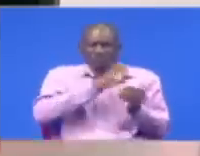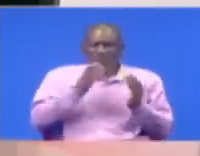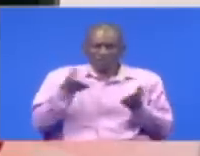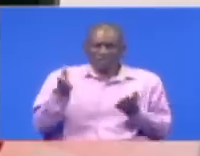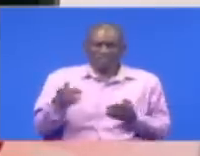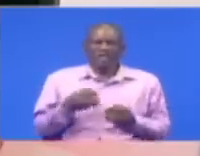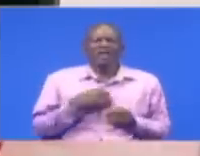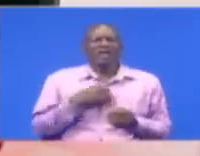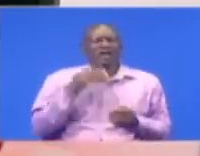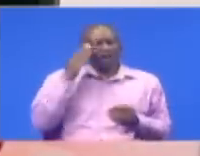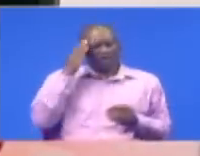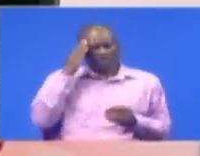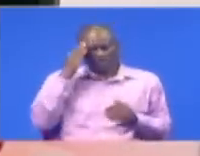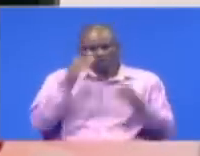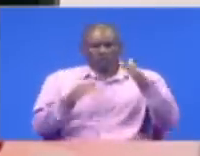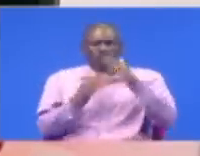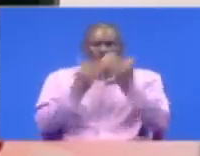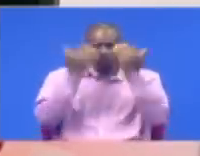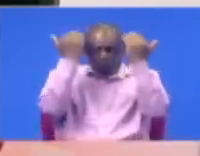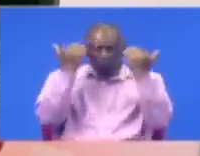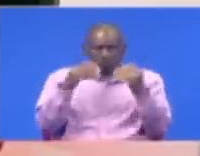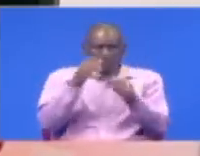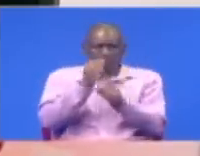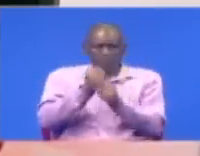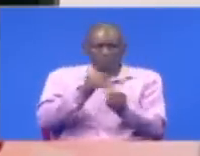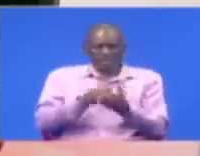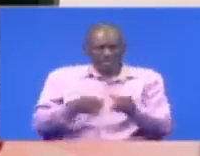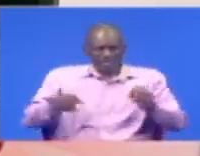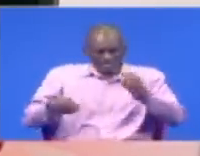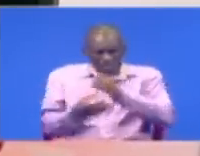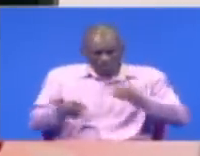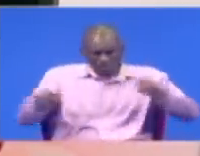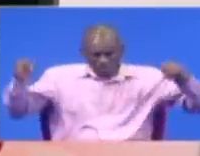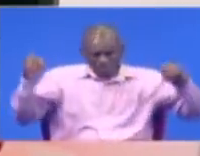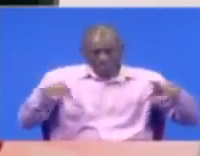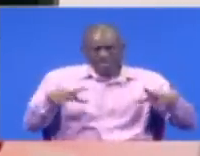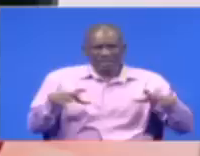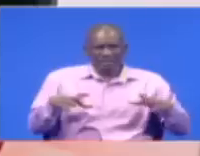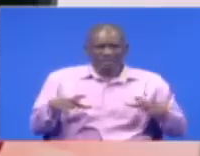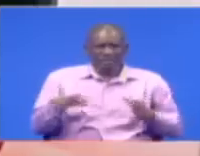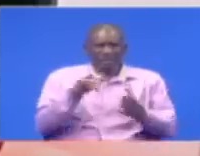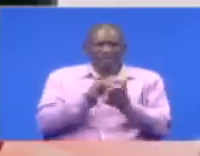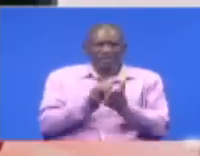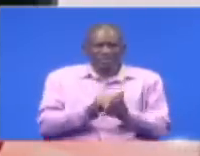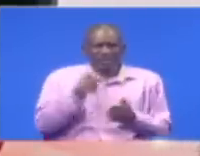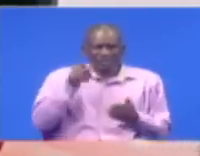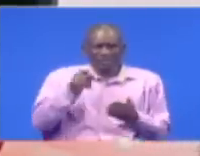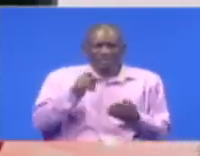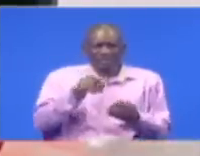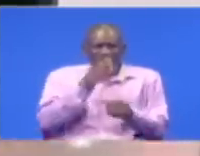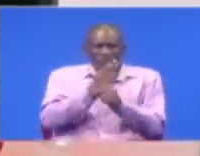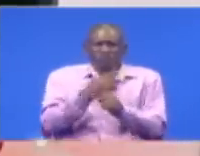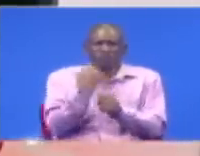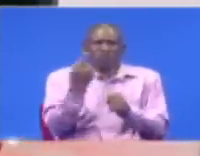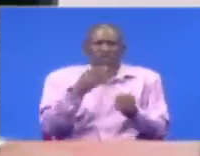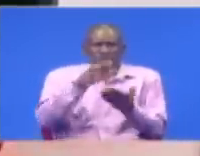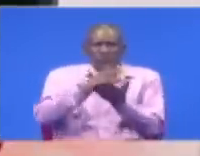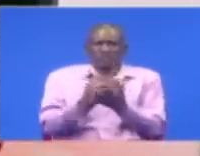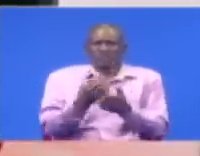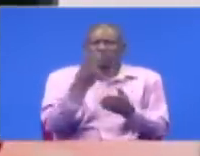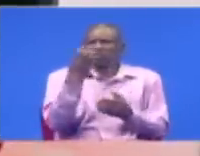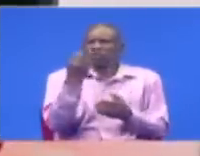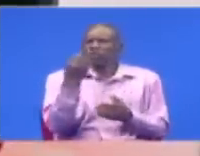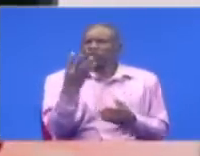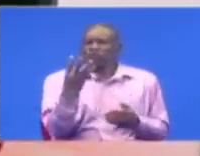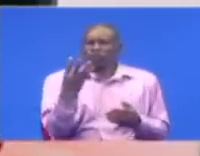I think Supreme Court didn't make it as explicit as it could that this applies only to Section